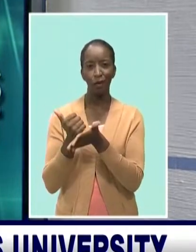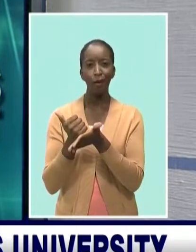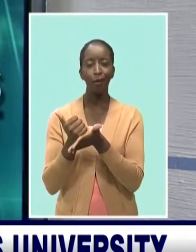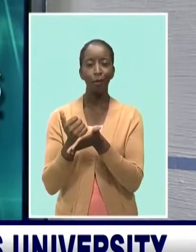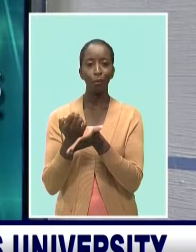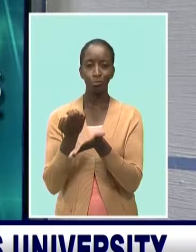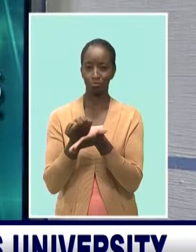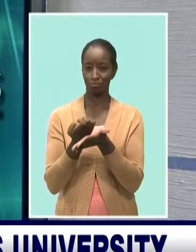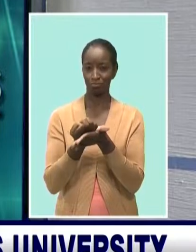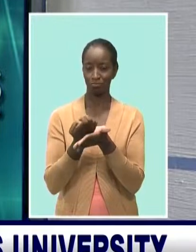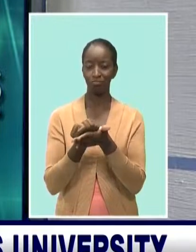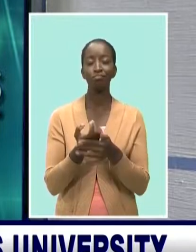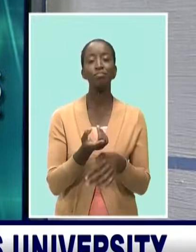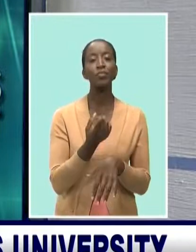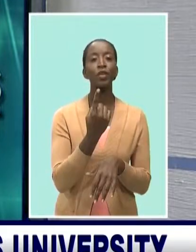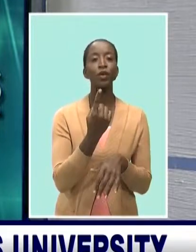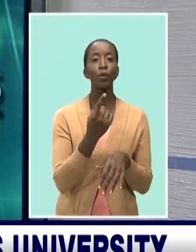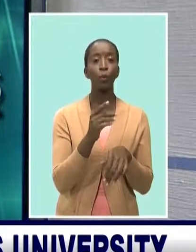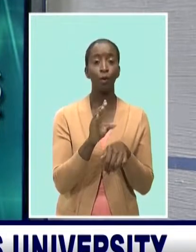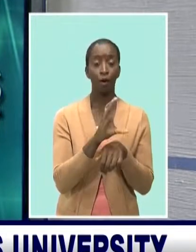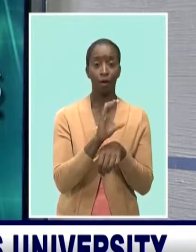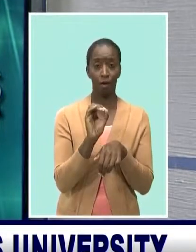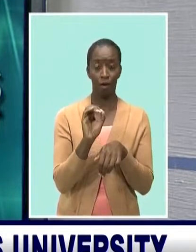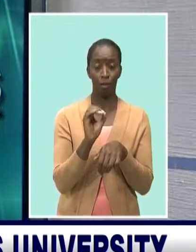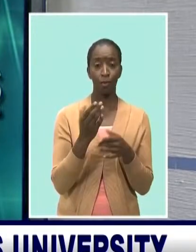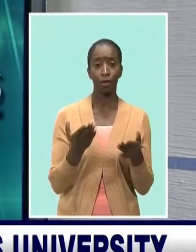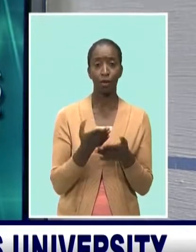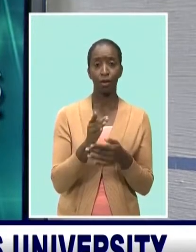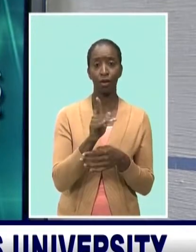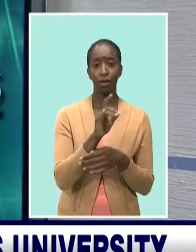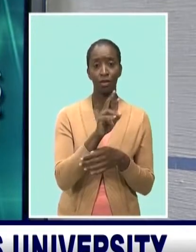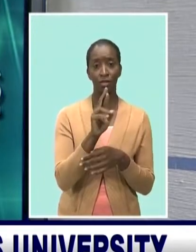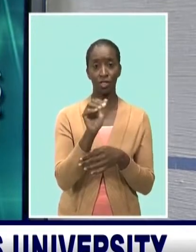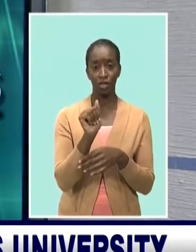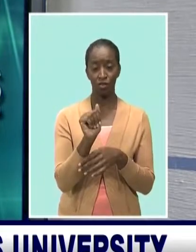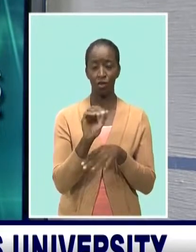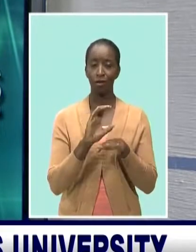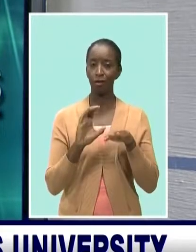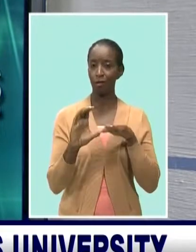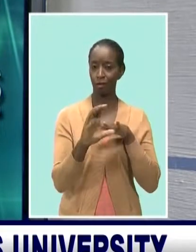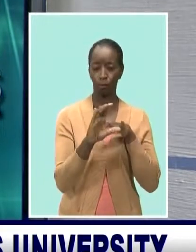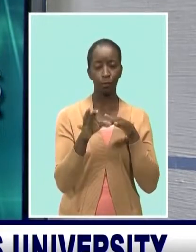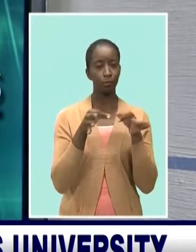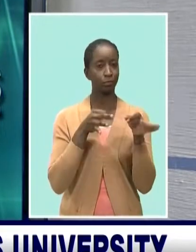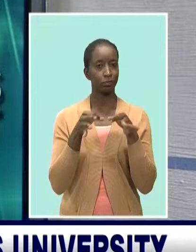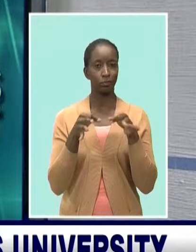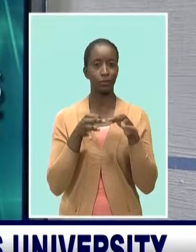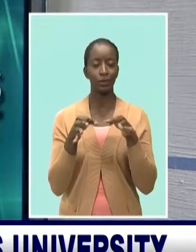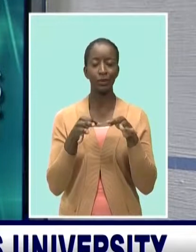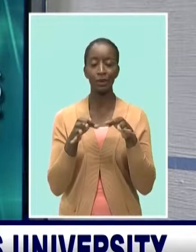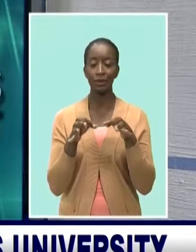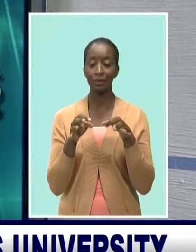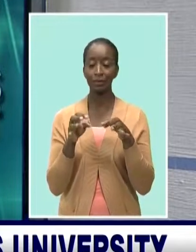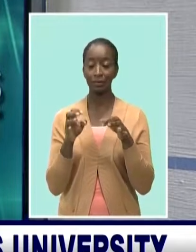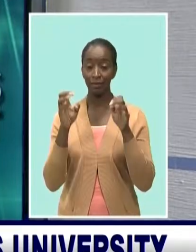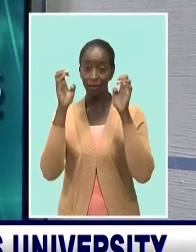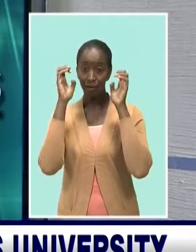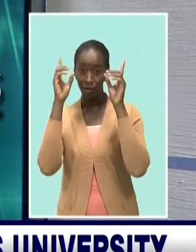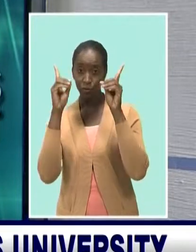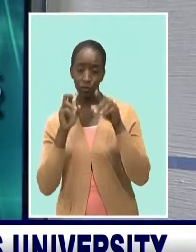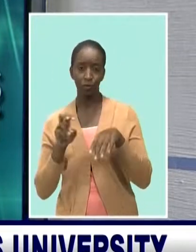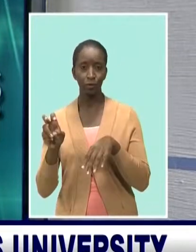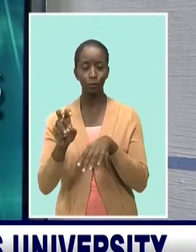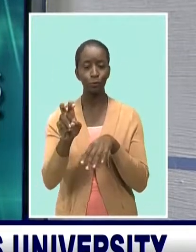leading real estate firms, Tara Caribbean, says educational tourism is alive and well. Lisa Lord has the details.